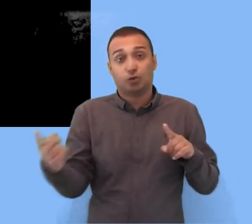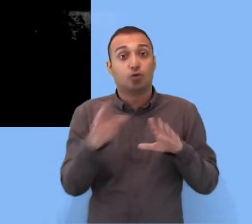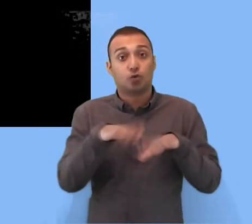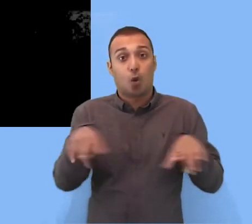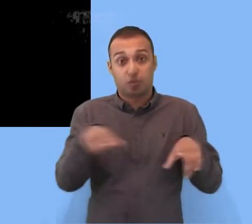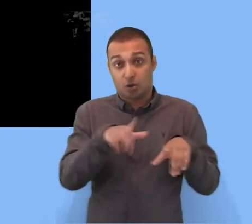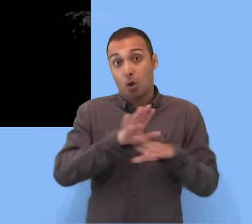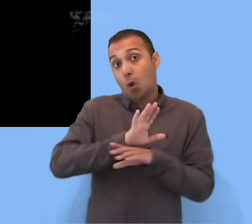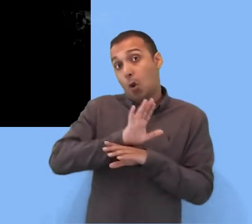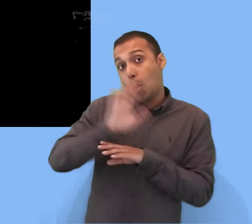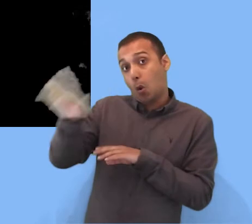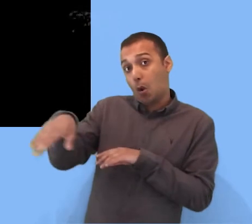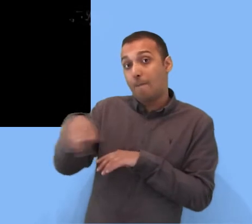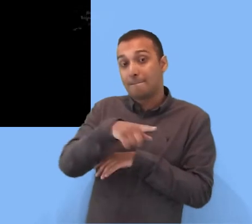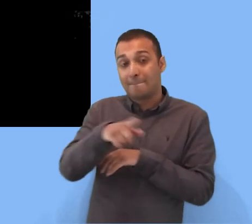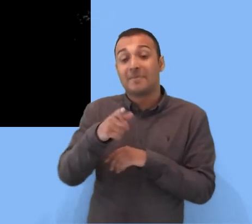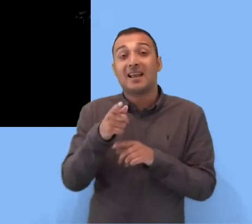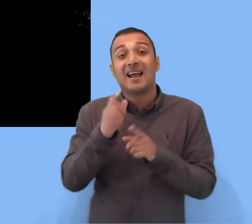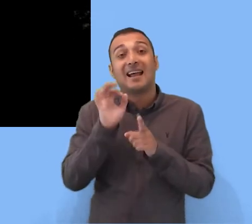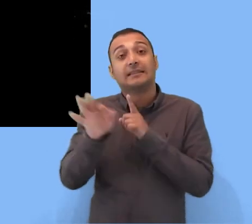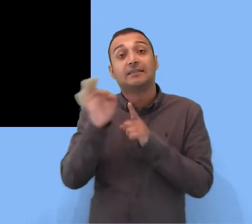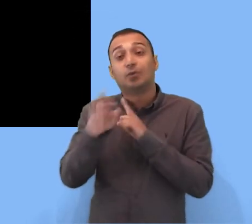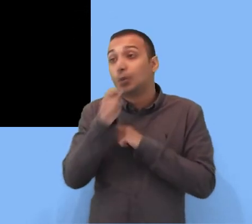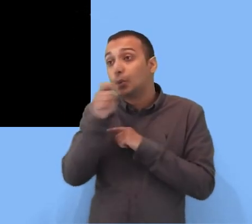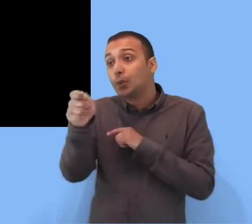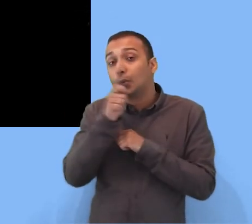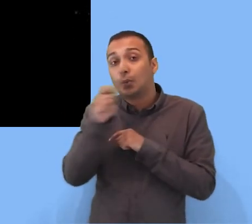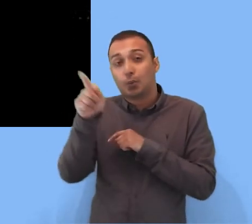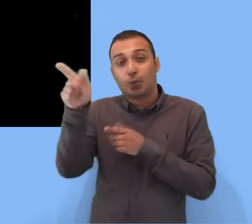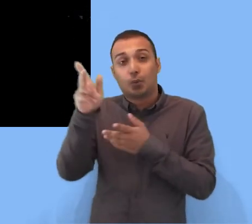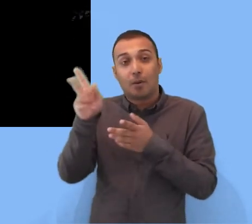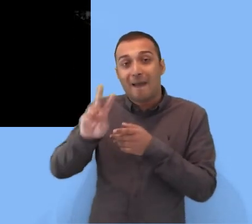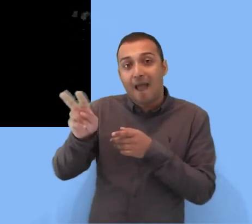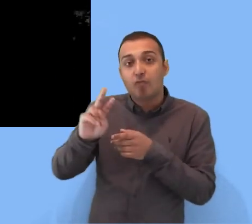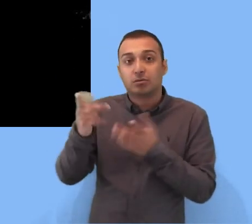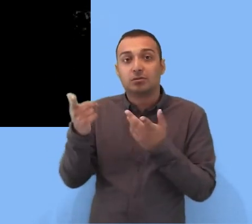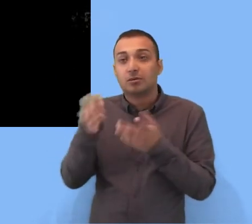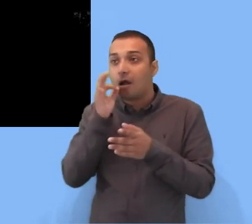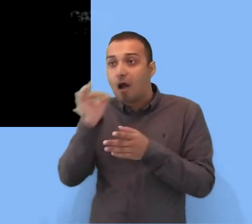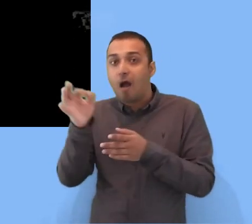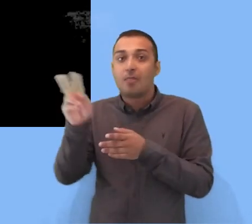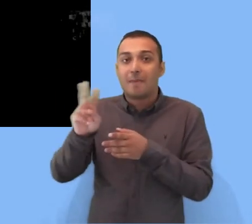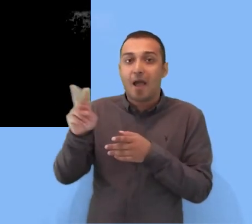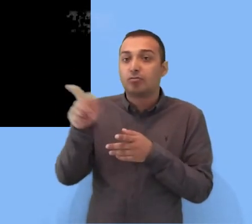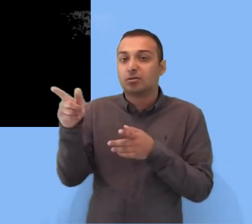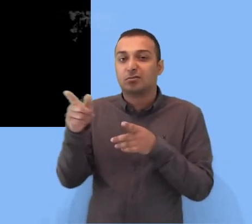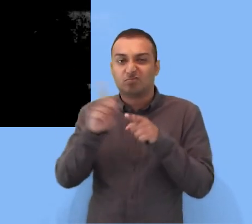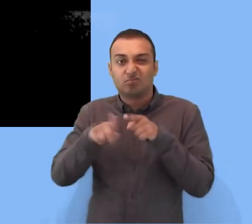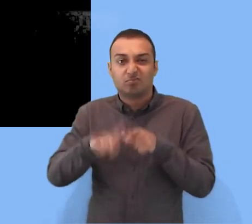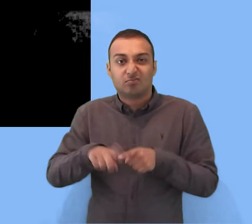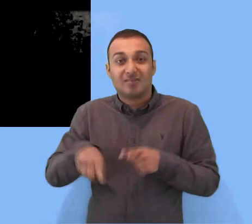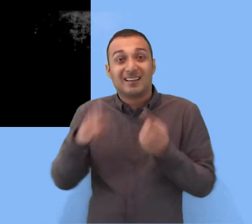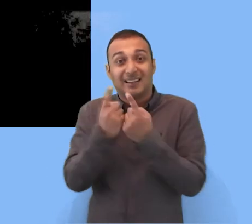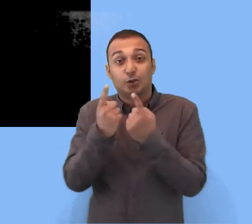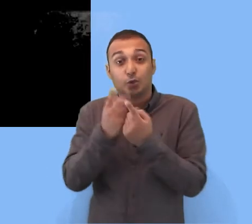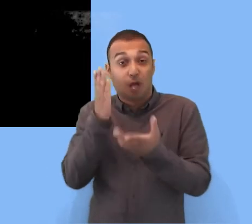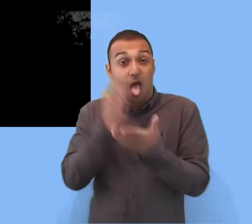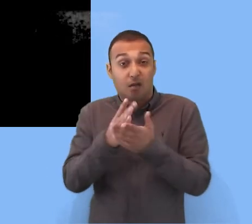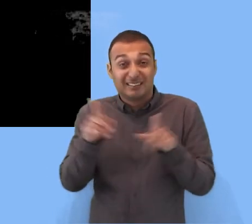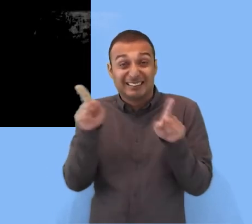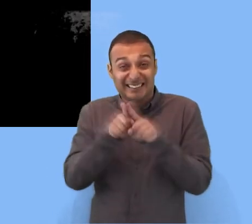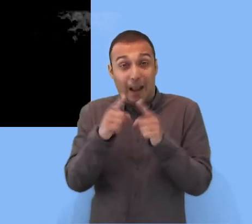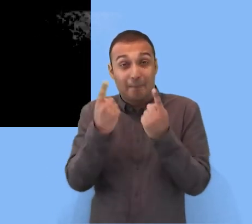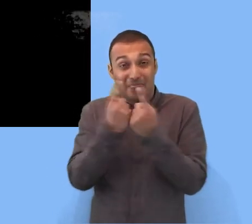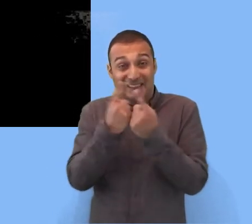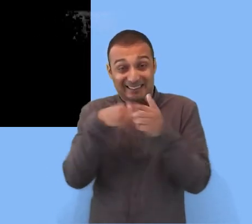interview their parents and to ask their parents about all these different issues, which were basically the exact same things that they'd put in the survey